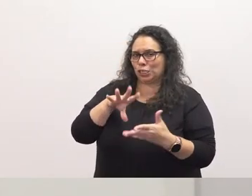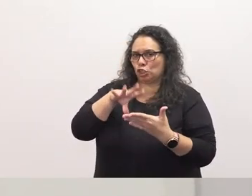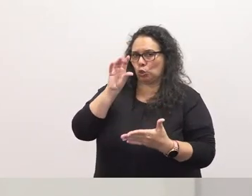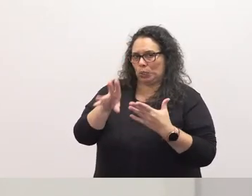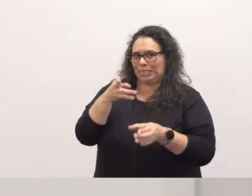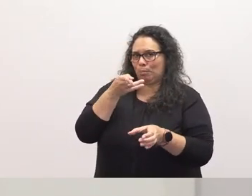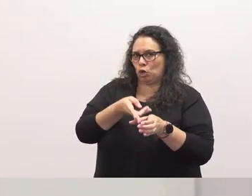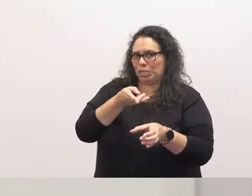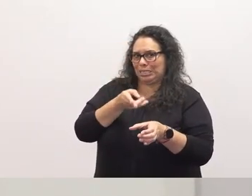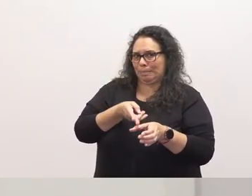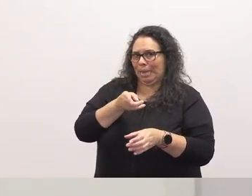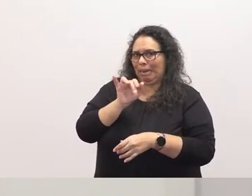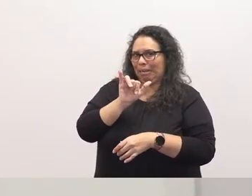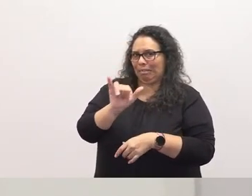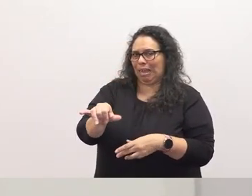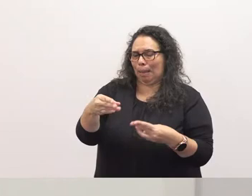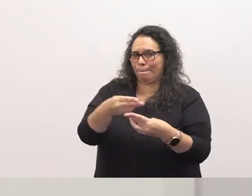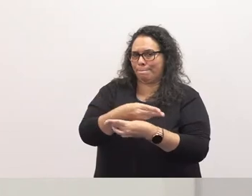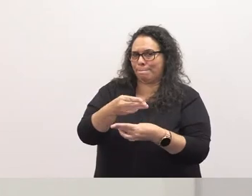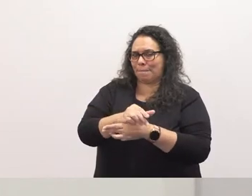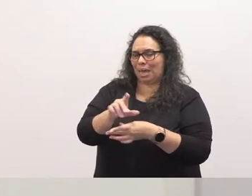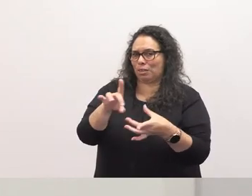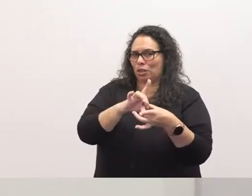that version of the math collaborative.